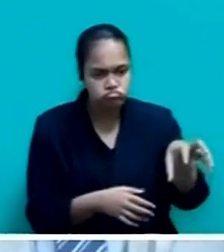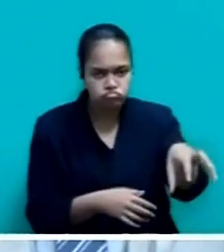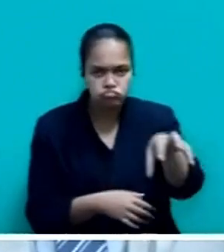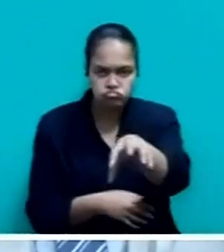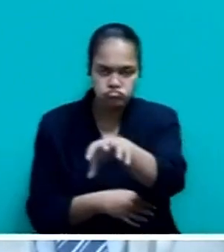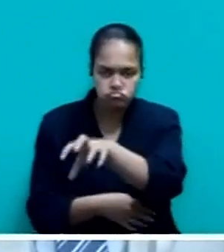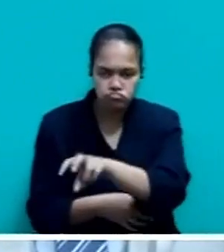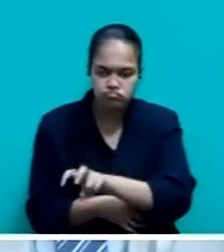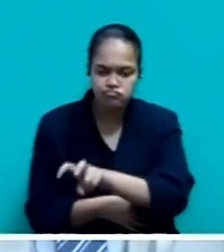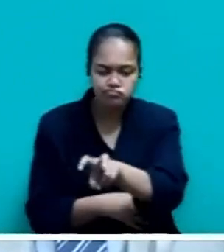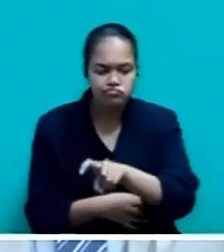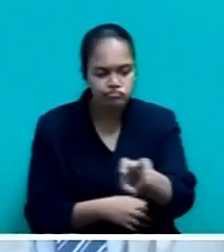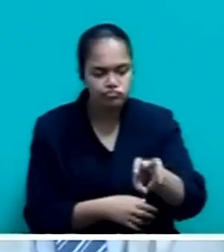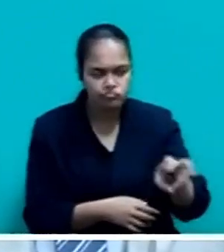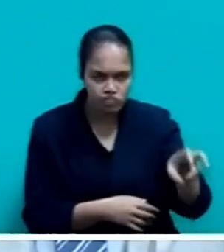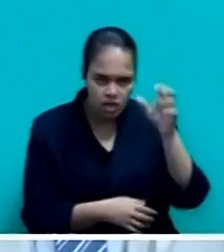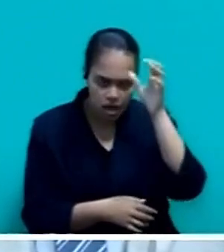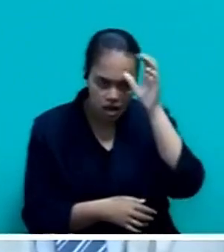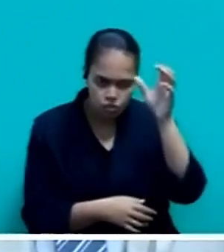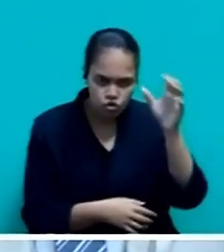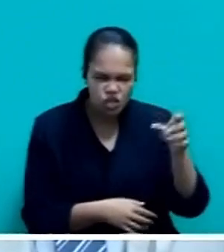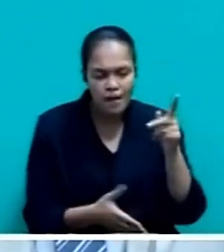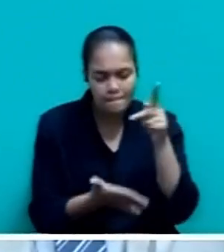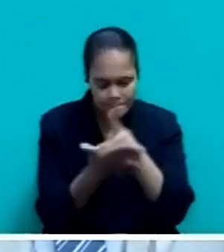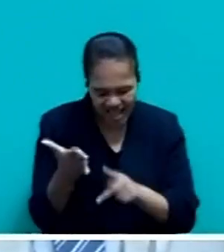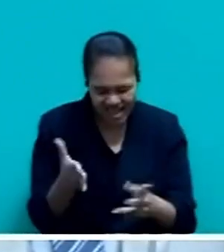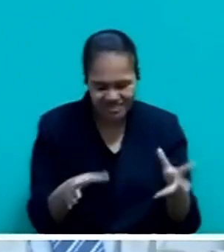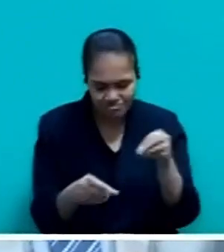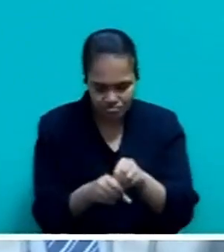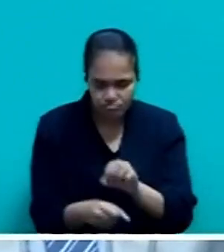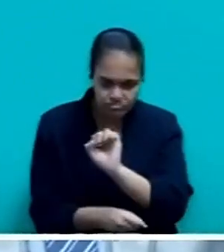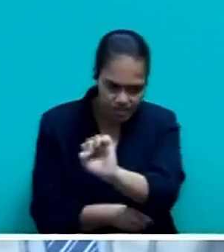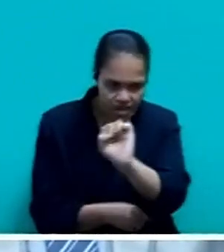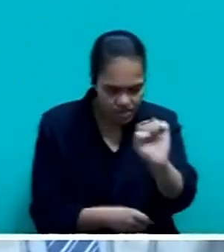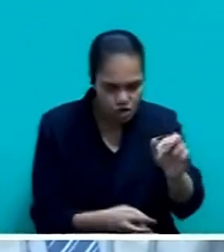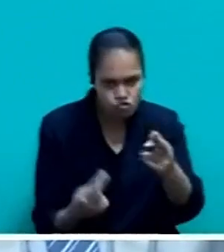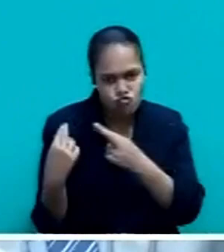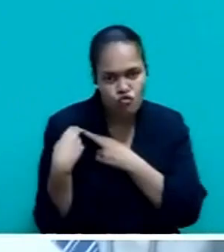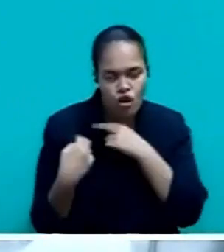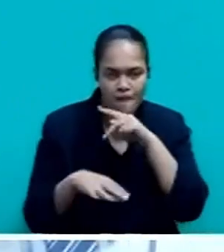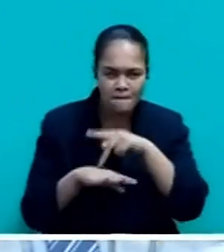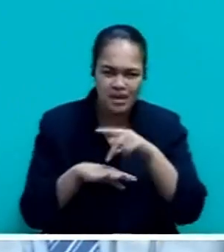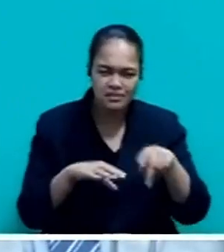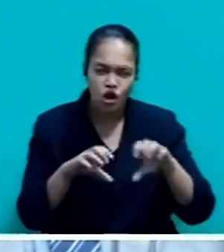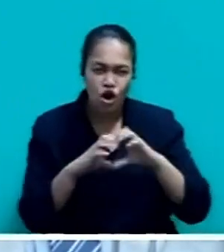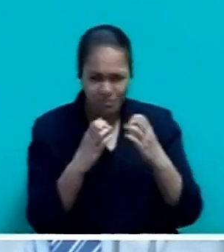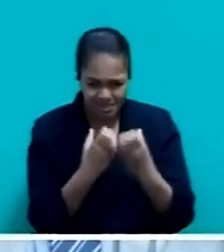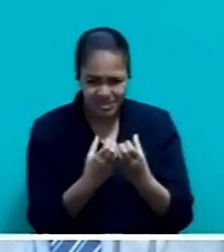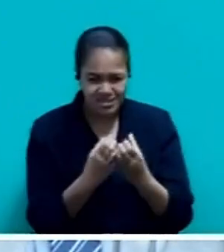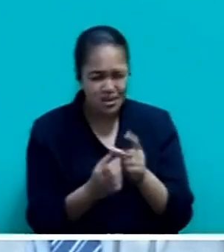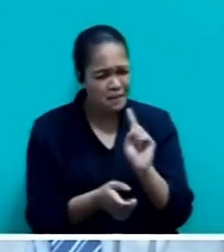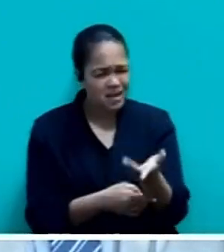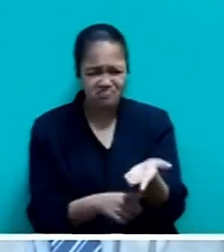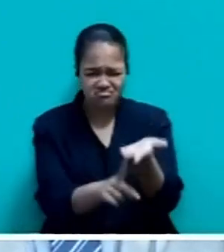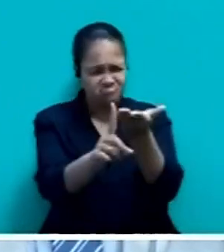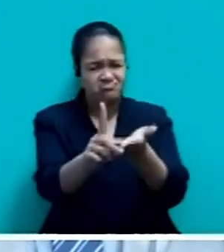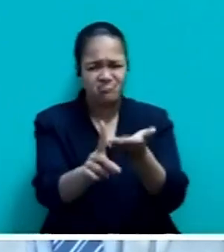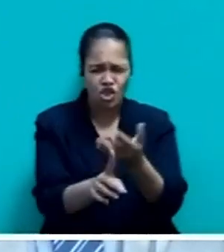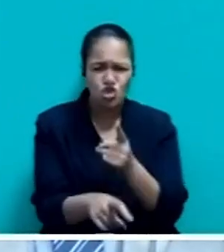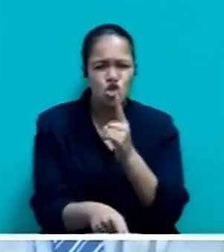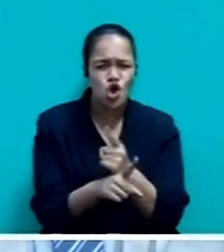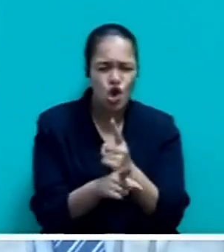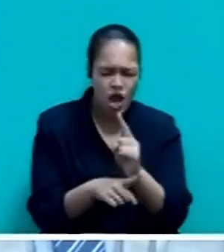that do the consultation as part of their role as a parliament committee. And he's just talking about